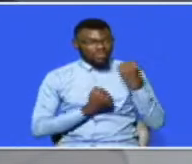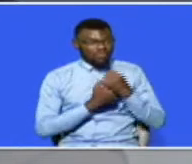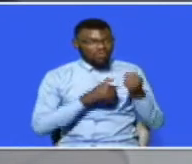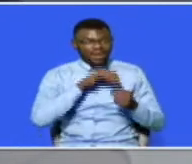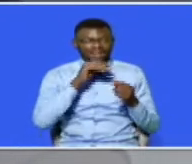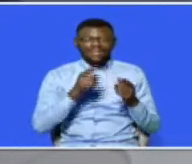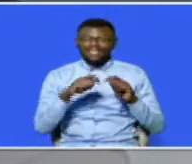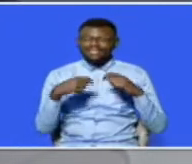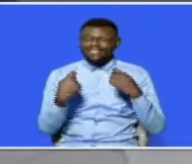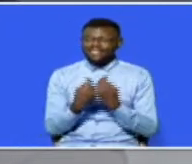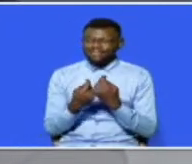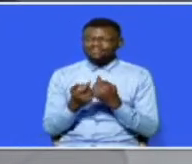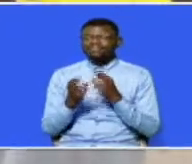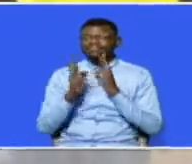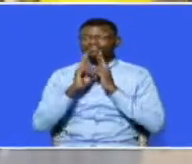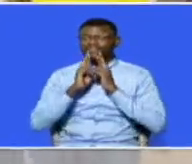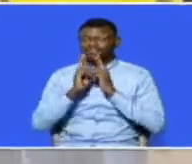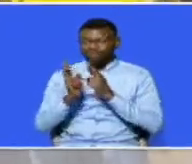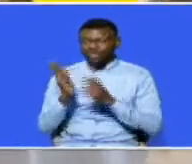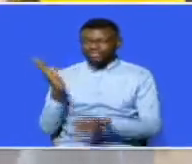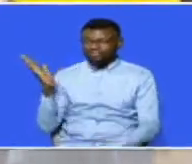reports.